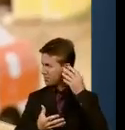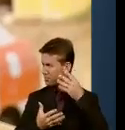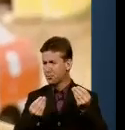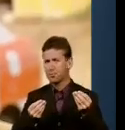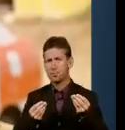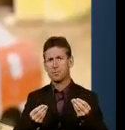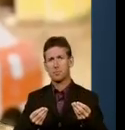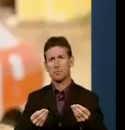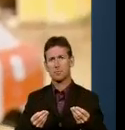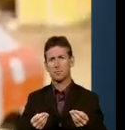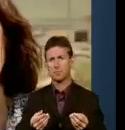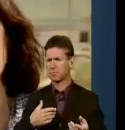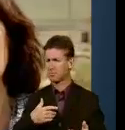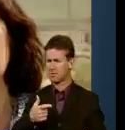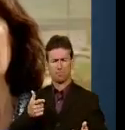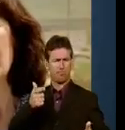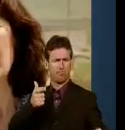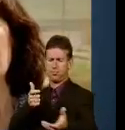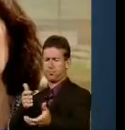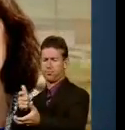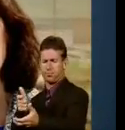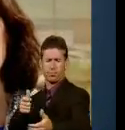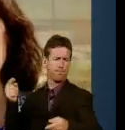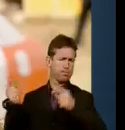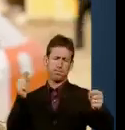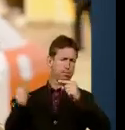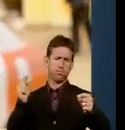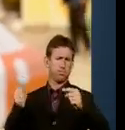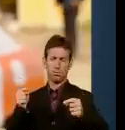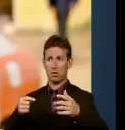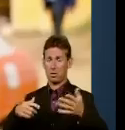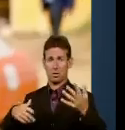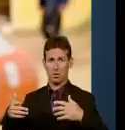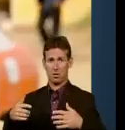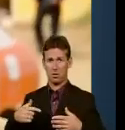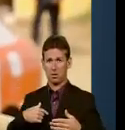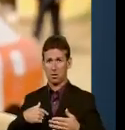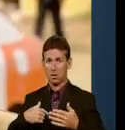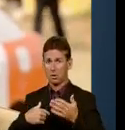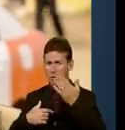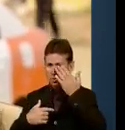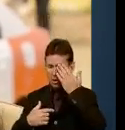There were bullets. They were shooting. I touched my eye.